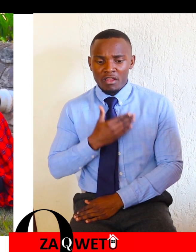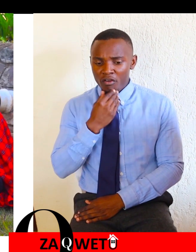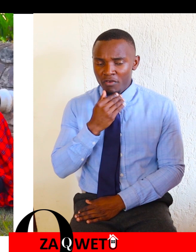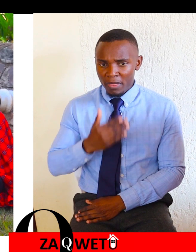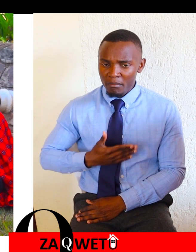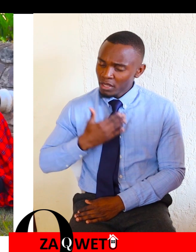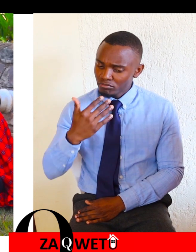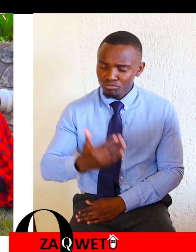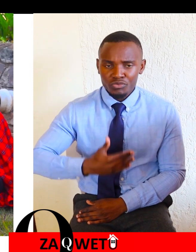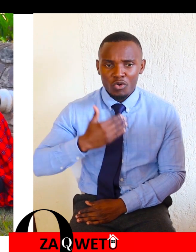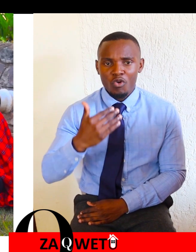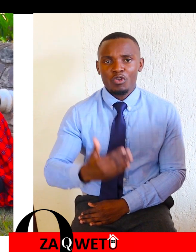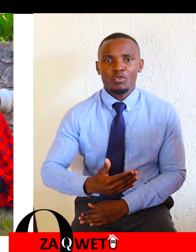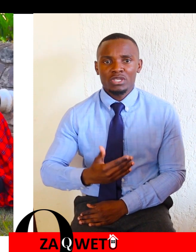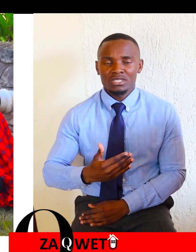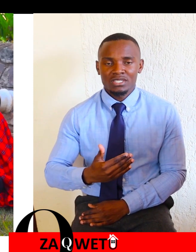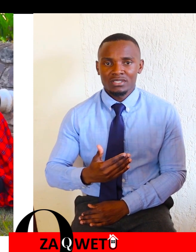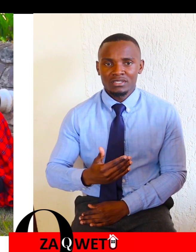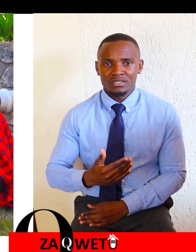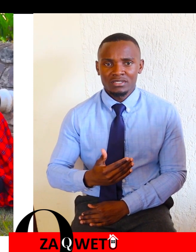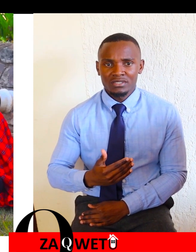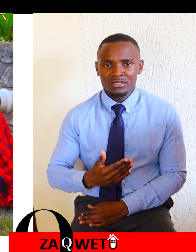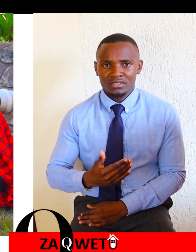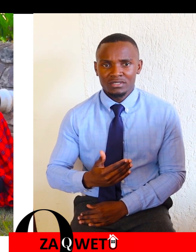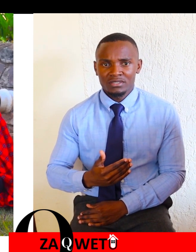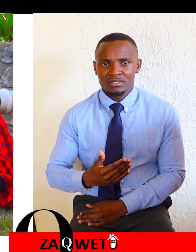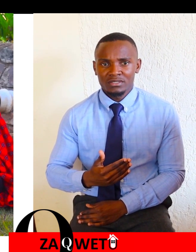display. So my dad has always been like